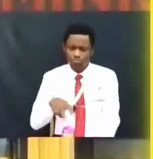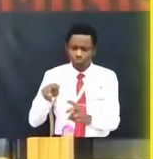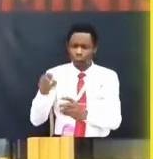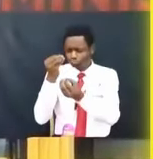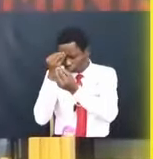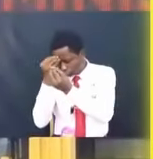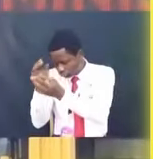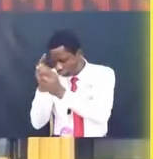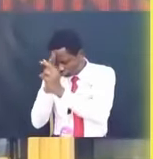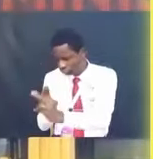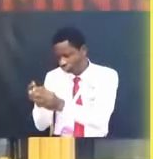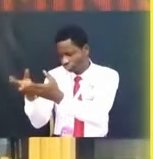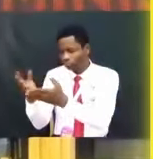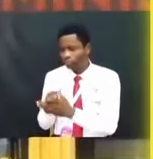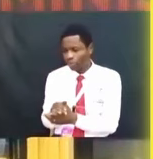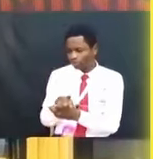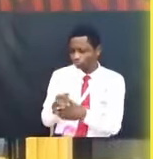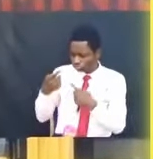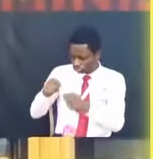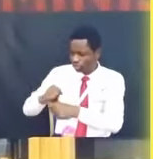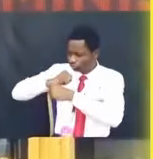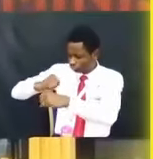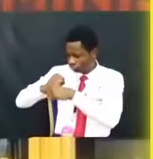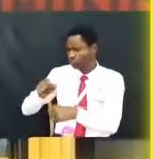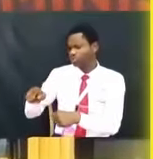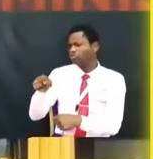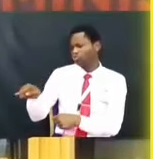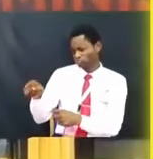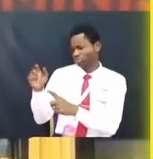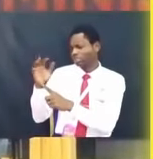And he said, please, you are the Lamb of Israel.